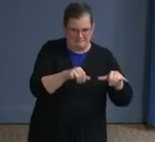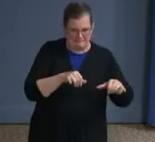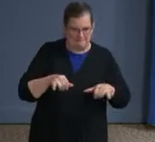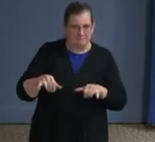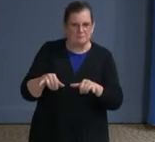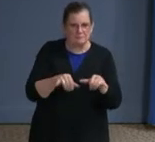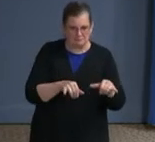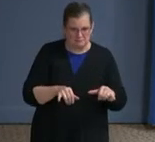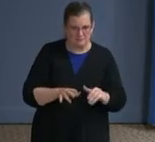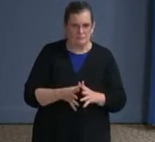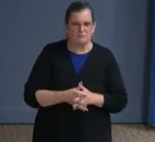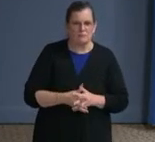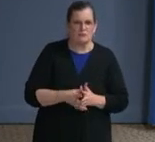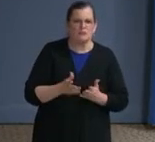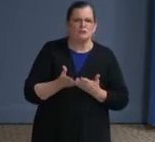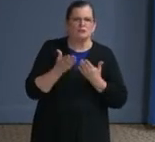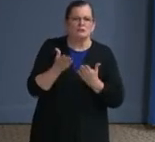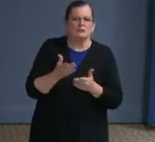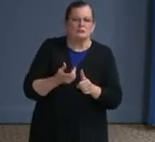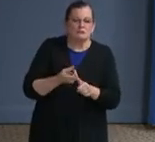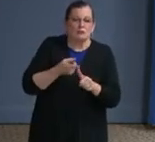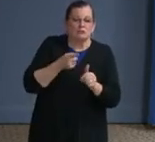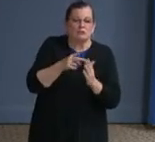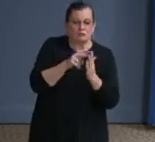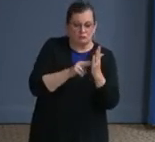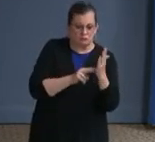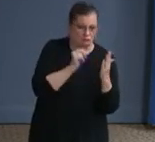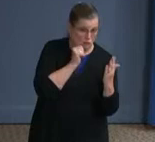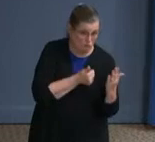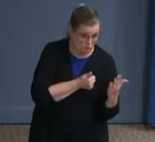going to be up for first reading tomorrow.